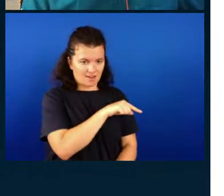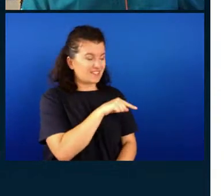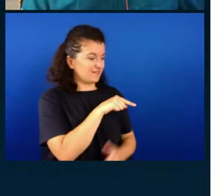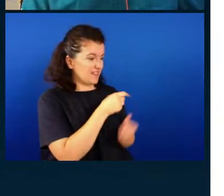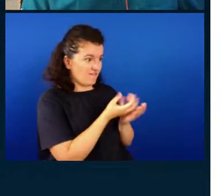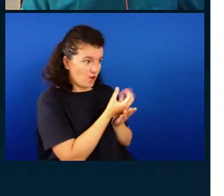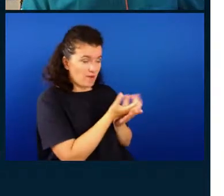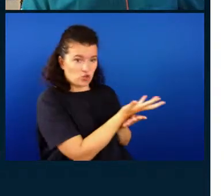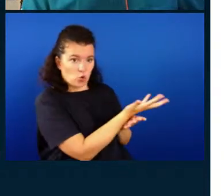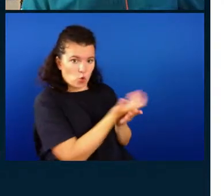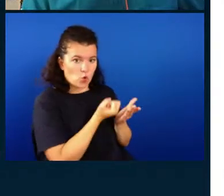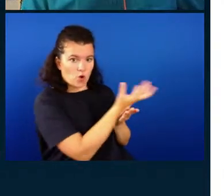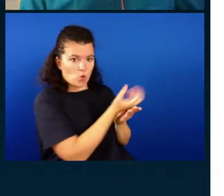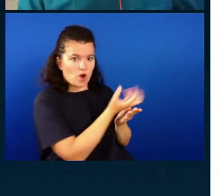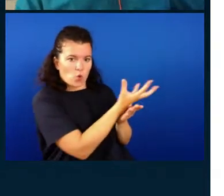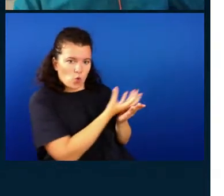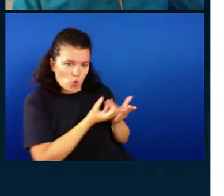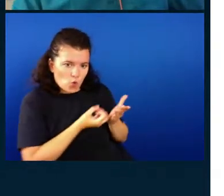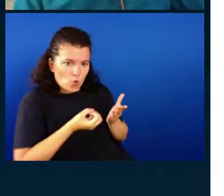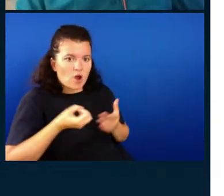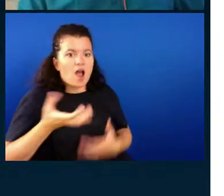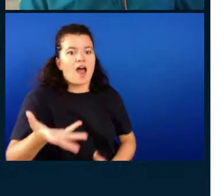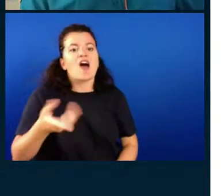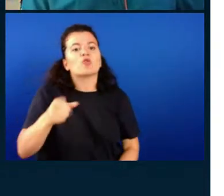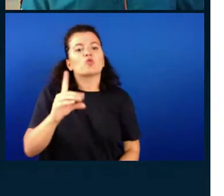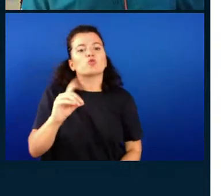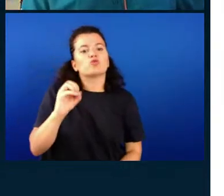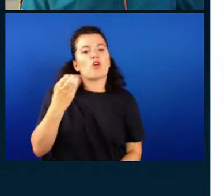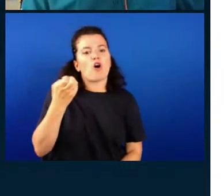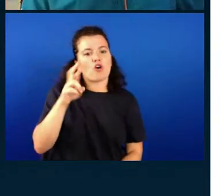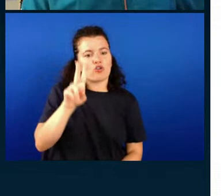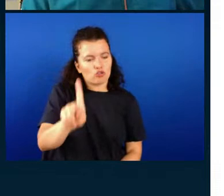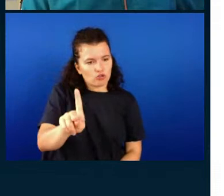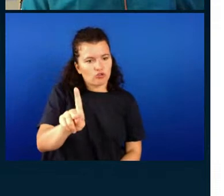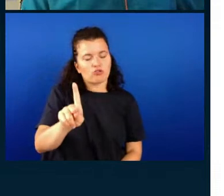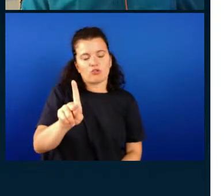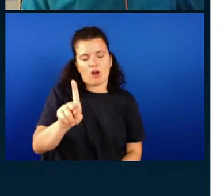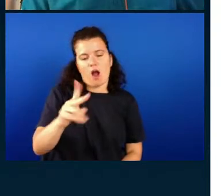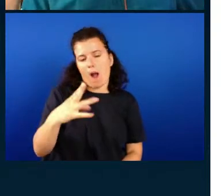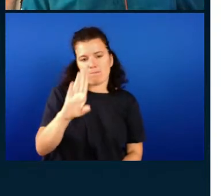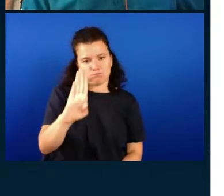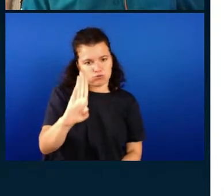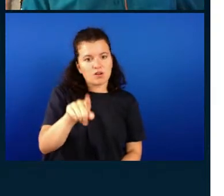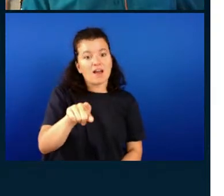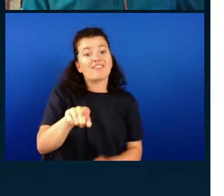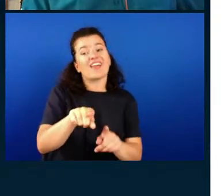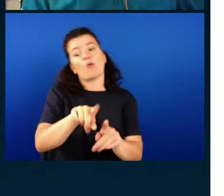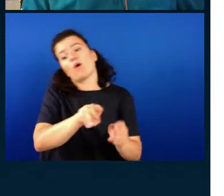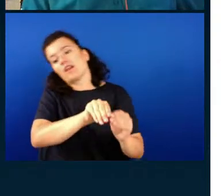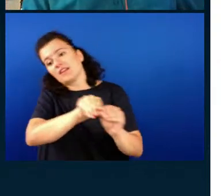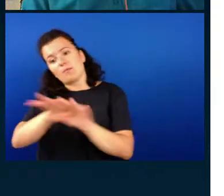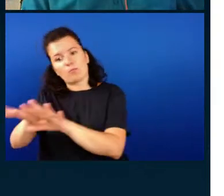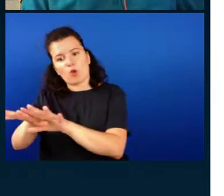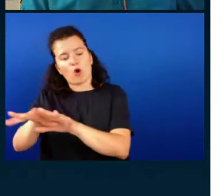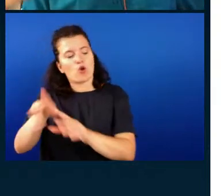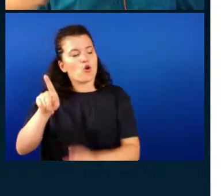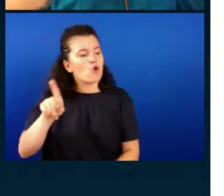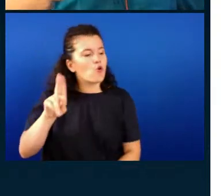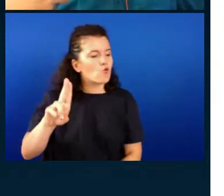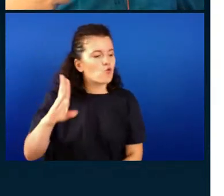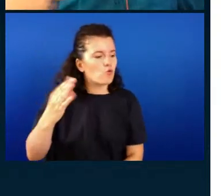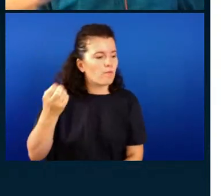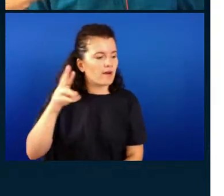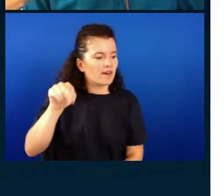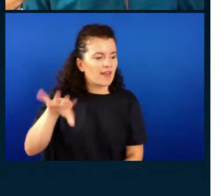over to Docker Hub, and then it's going to deploy it to my Kubernetes cluster. And in this case, my Kubernetes is running on my